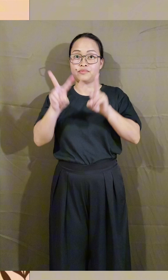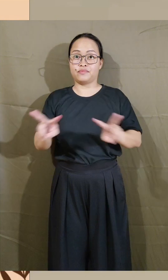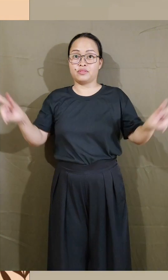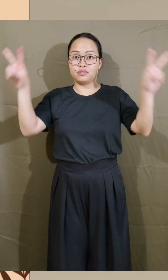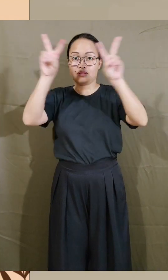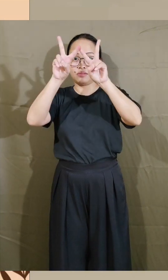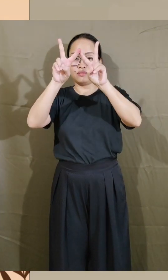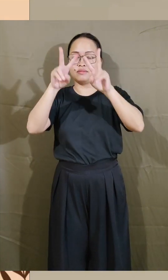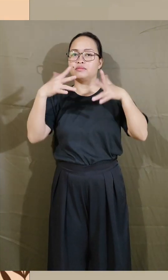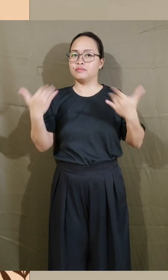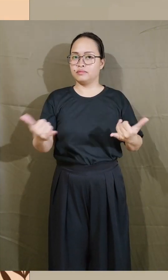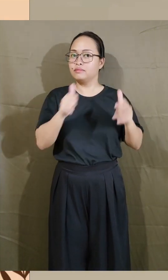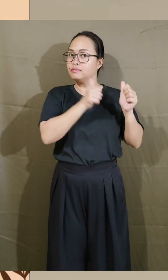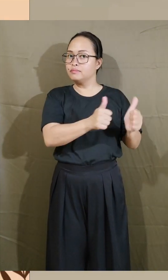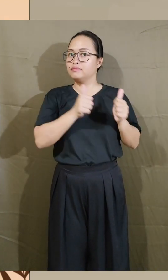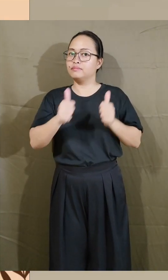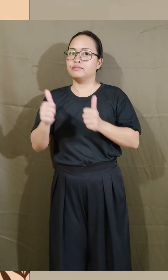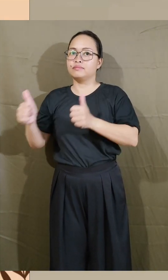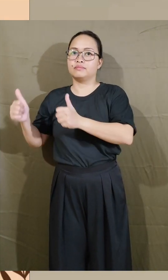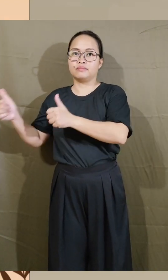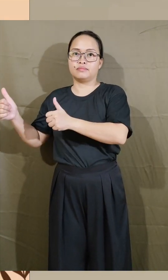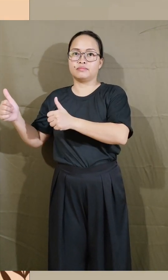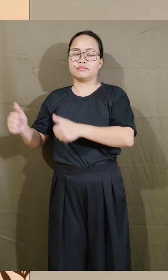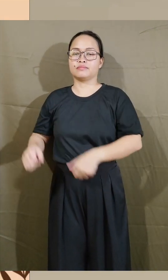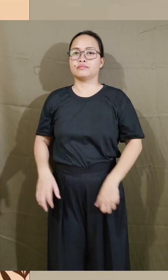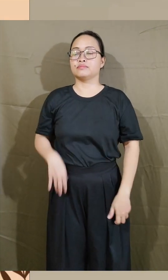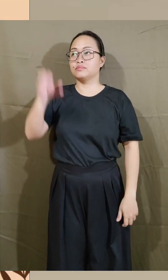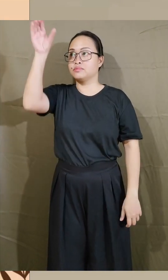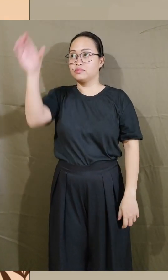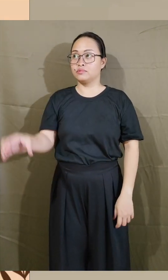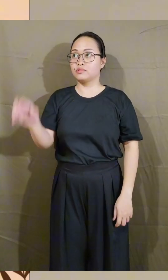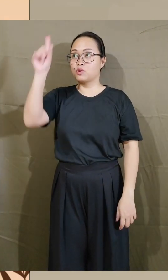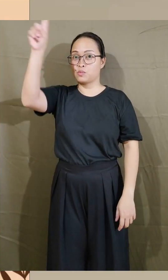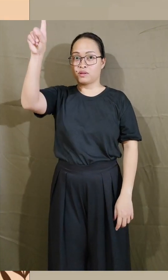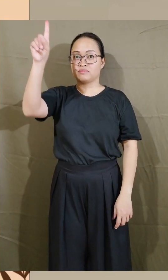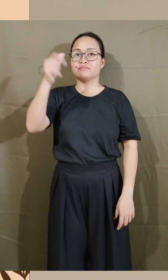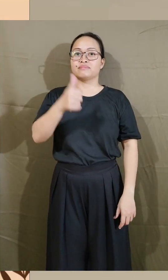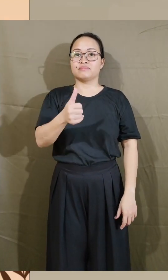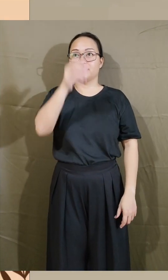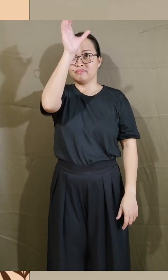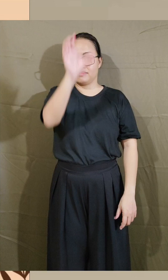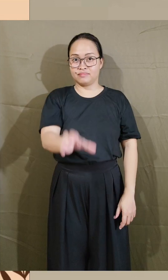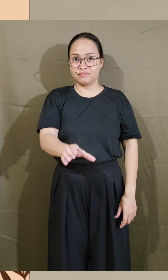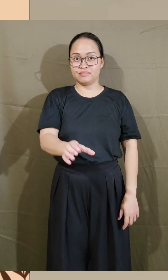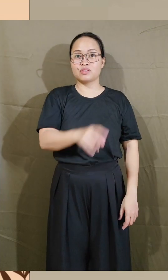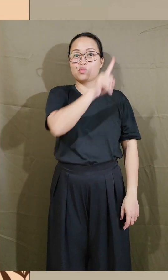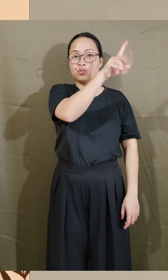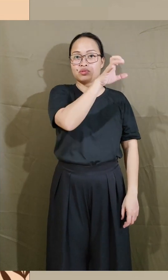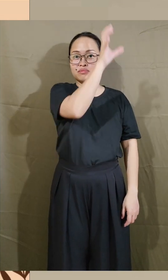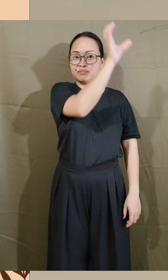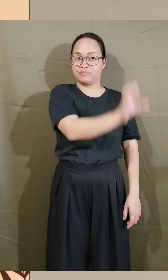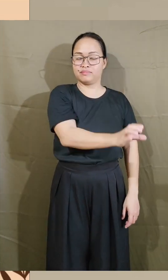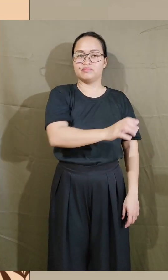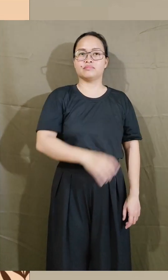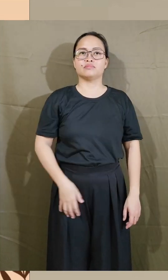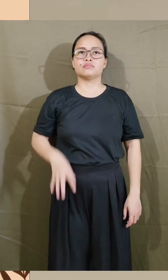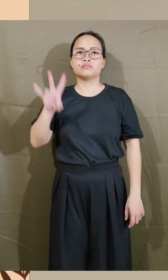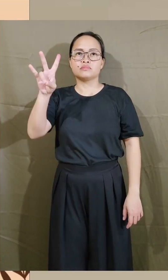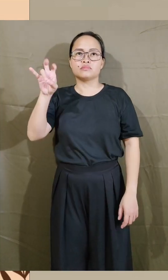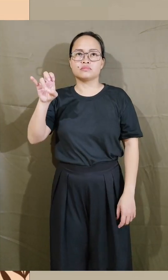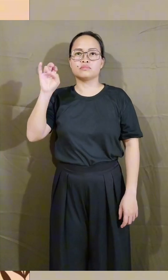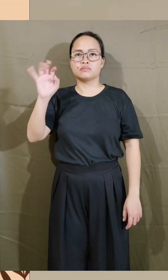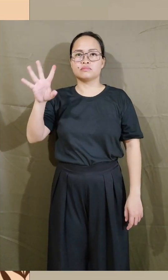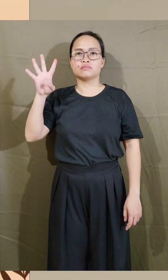Now, let's align the digits to their respective places. So,